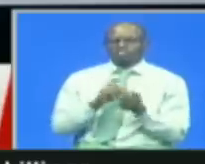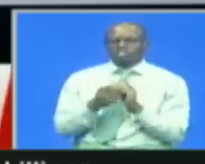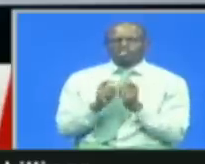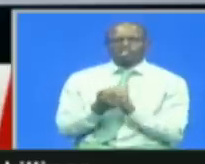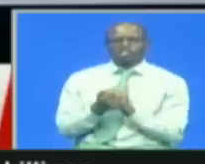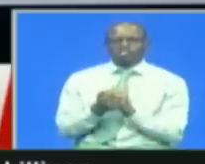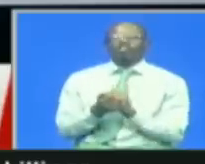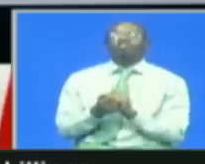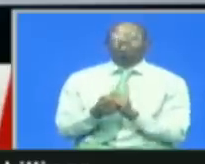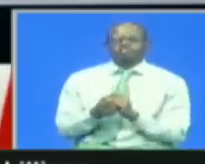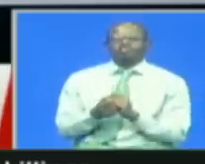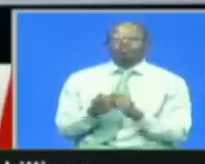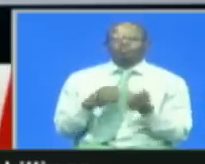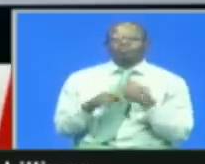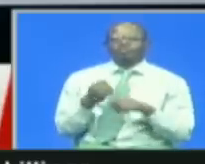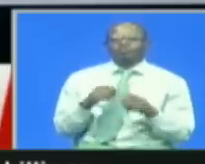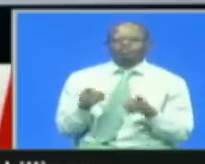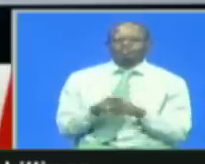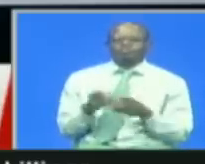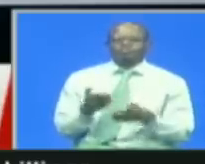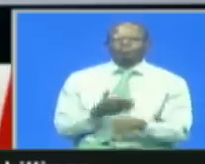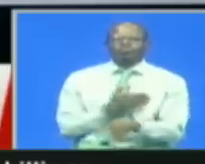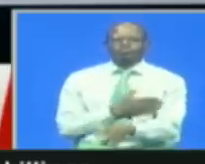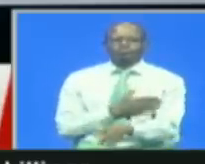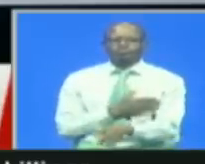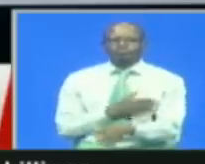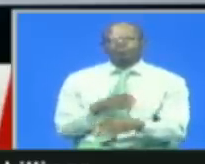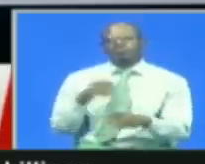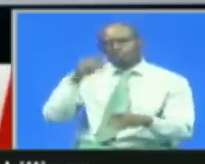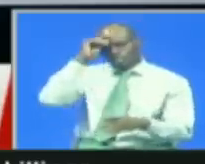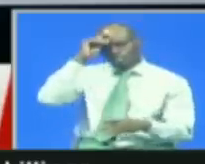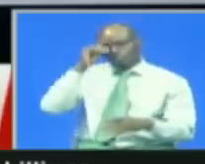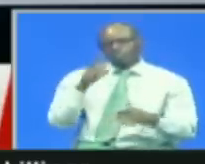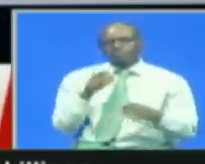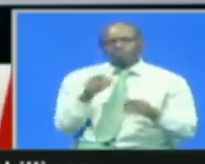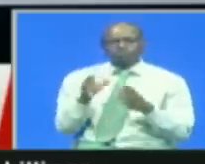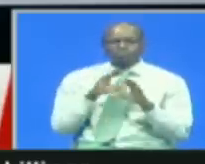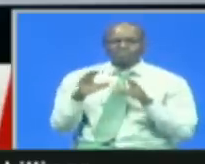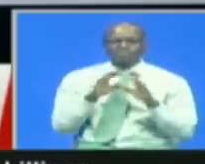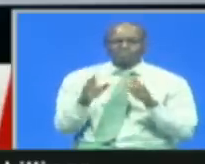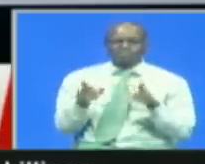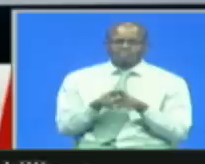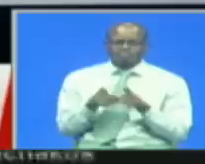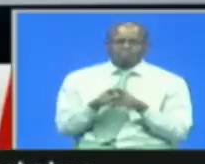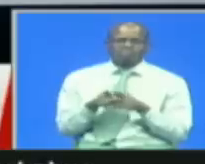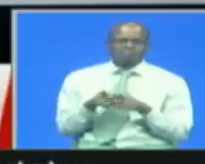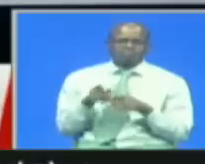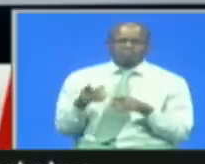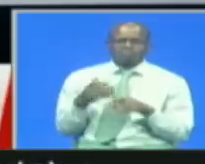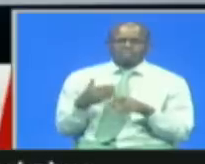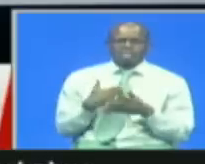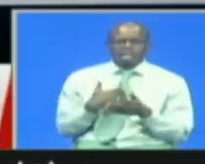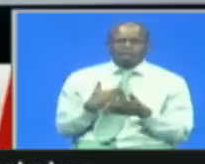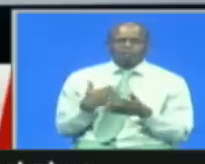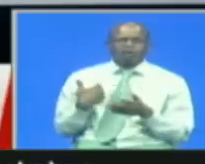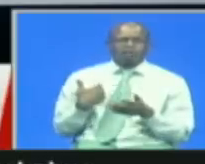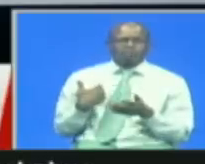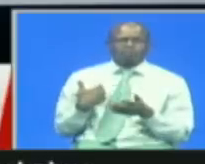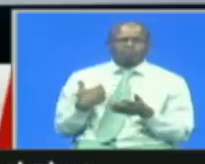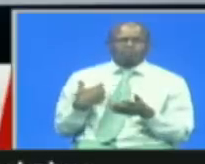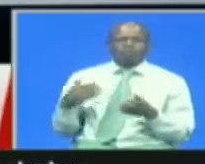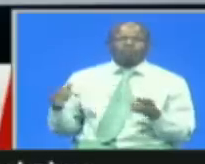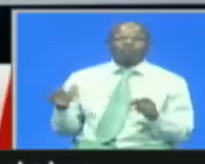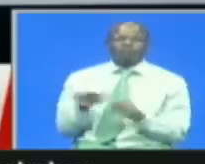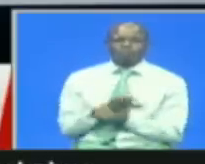government communication. Oguna, who had earlier served as a spokesperson for the military, now faces a full in-trade that includes